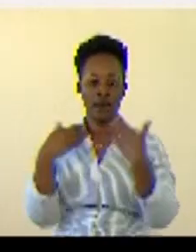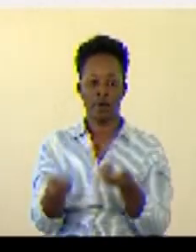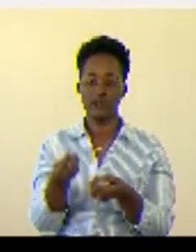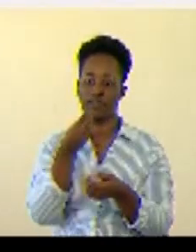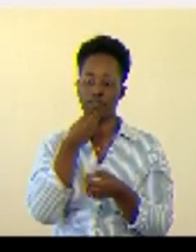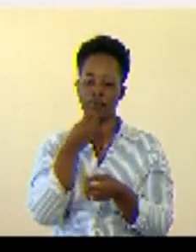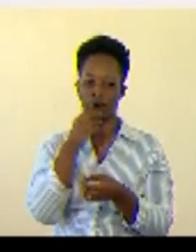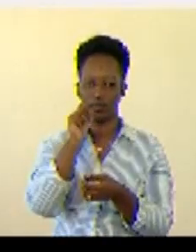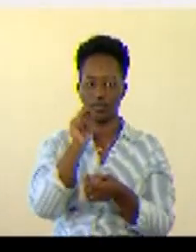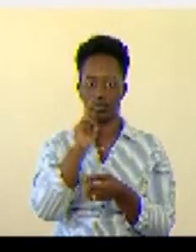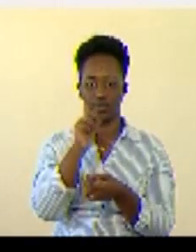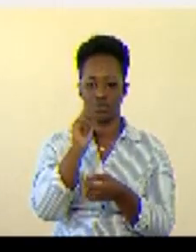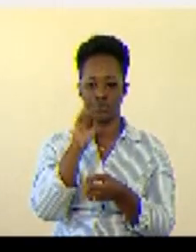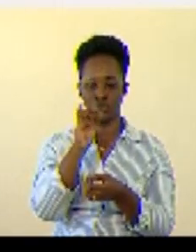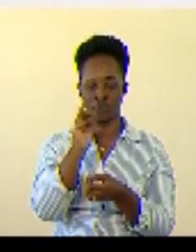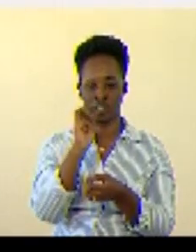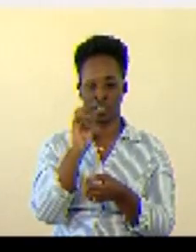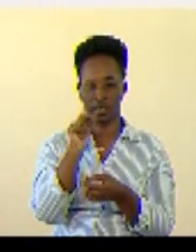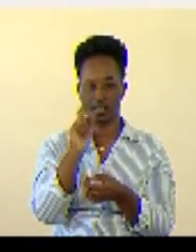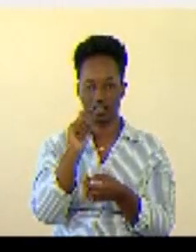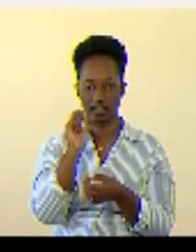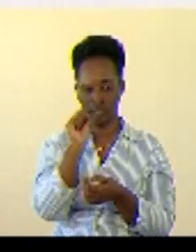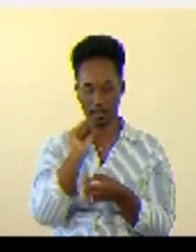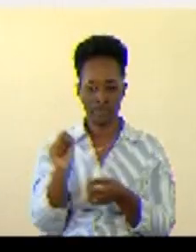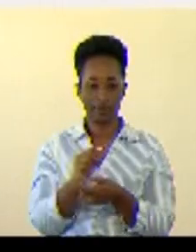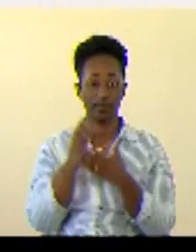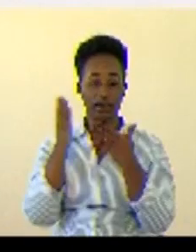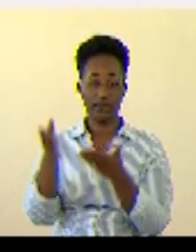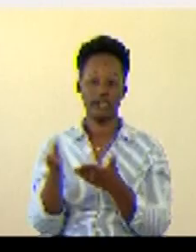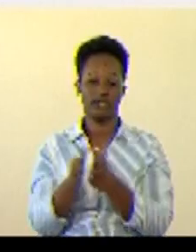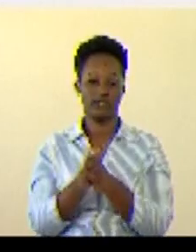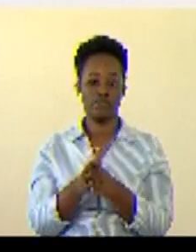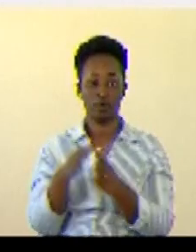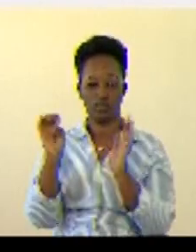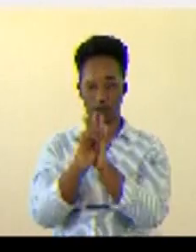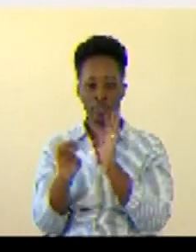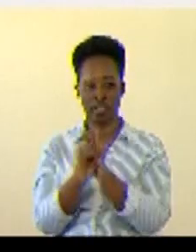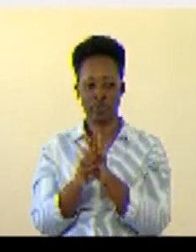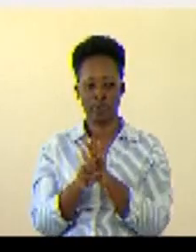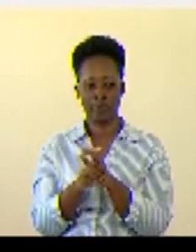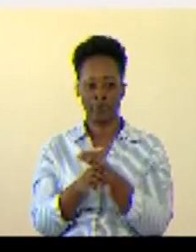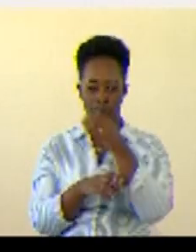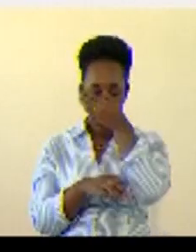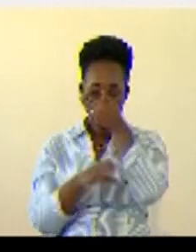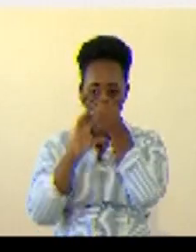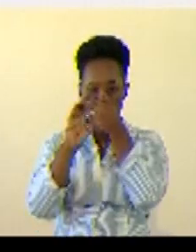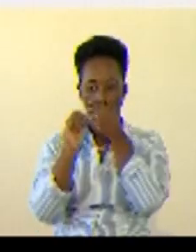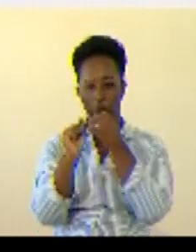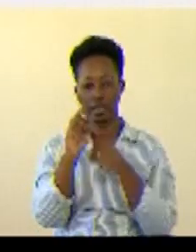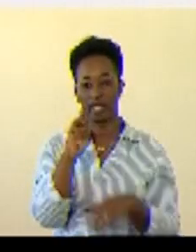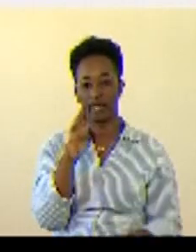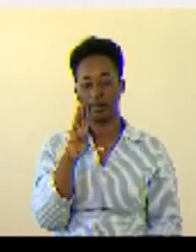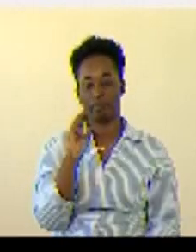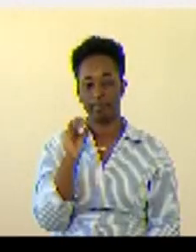And these nutrients or food substances, we have carbohydrates, we have proteins, we